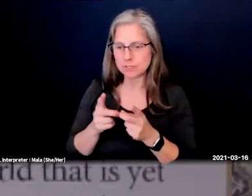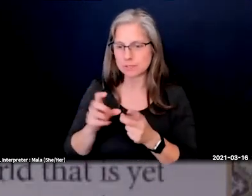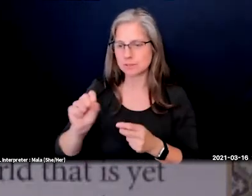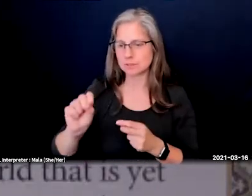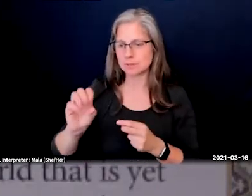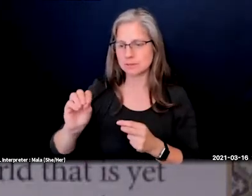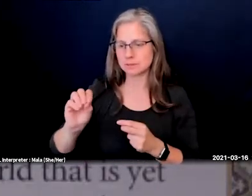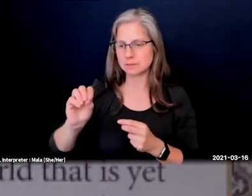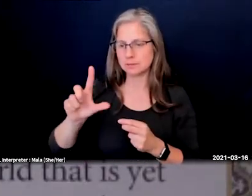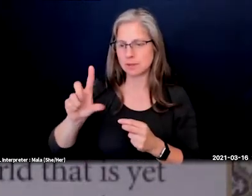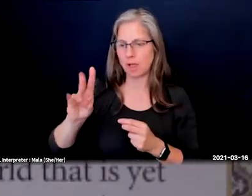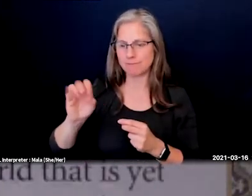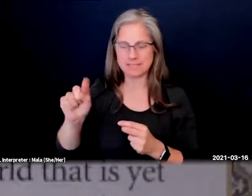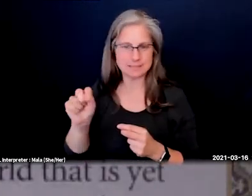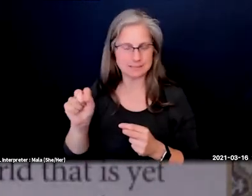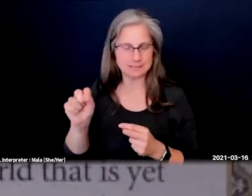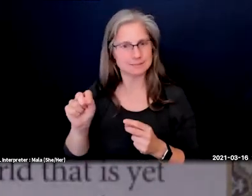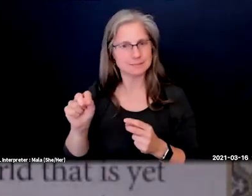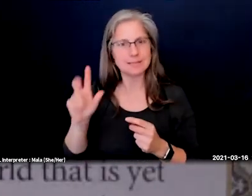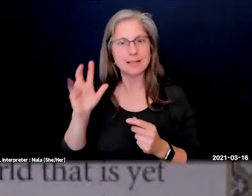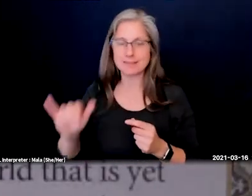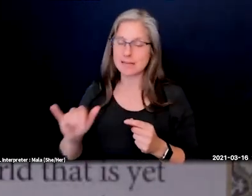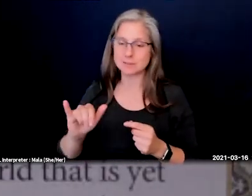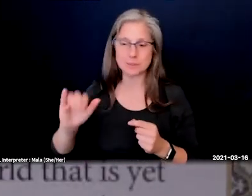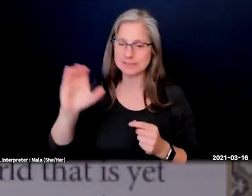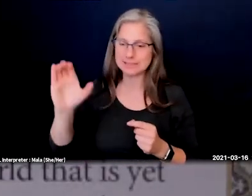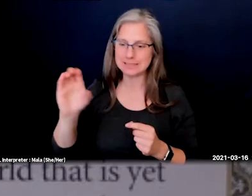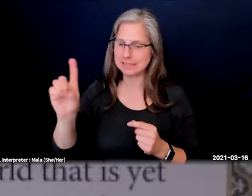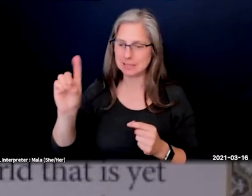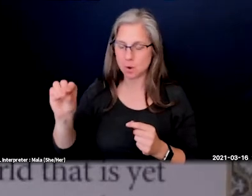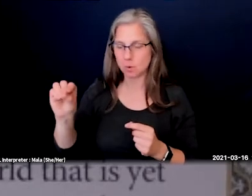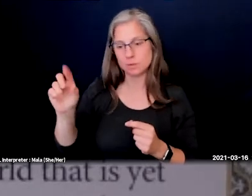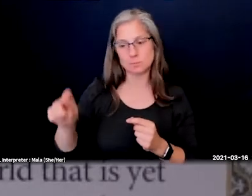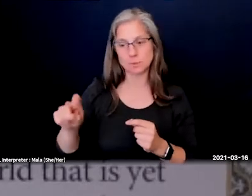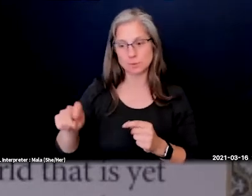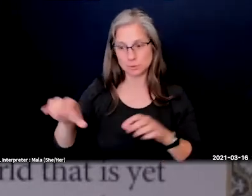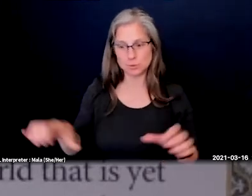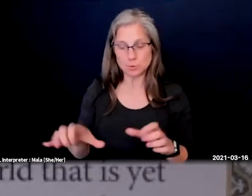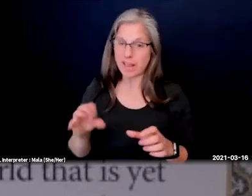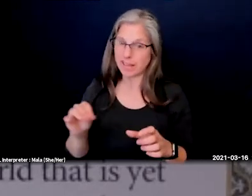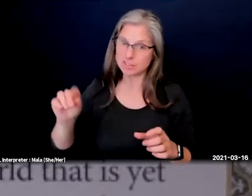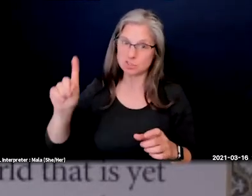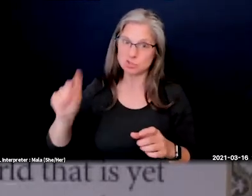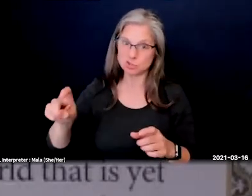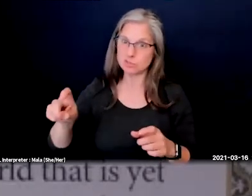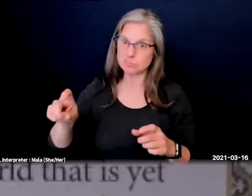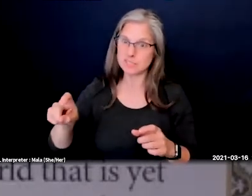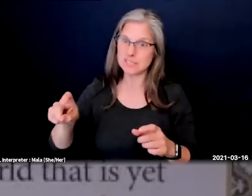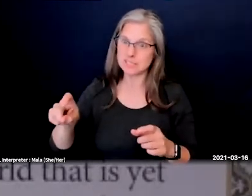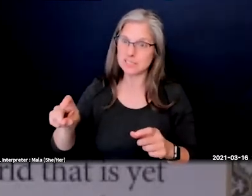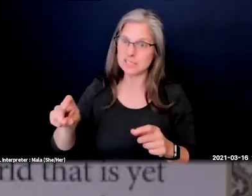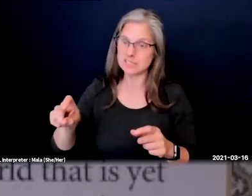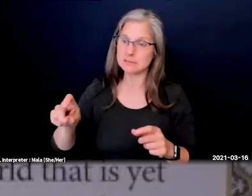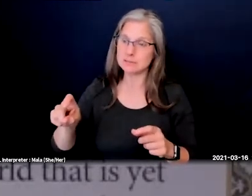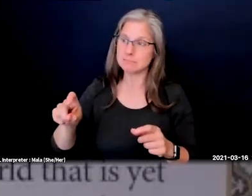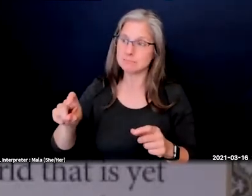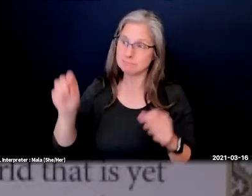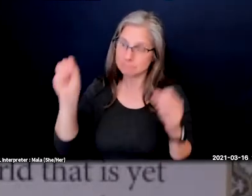things, and which is what a CBO is supposed to do and should be keeping them up.